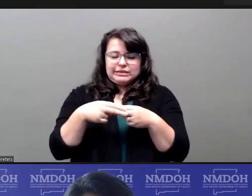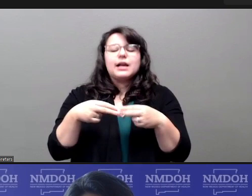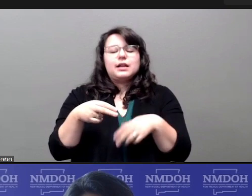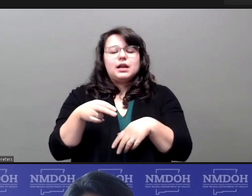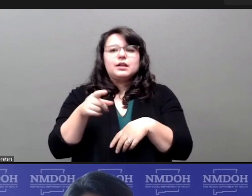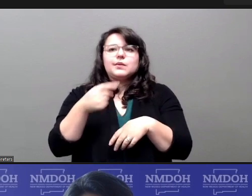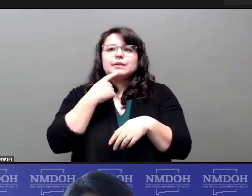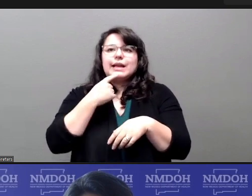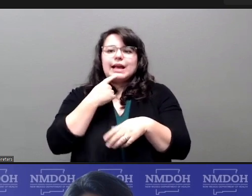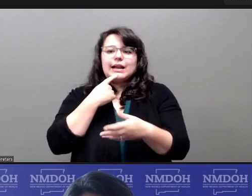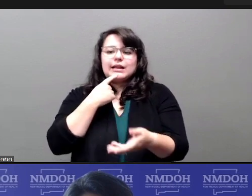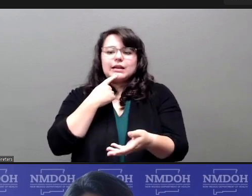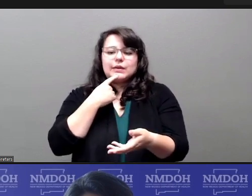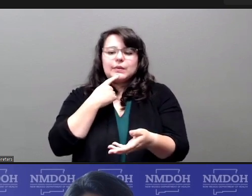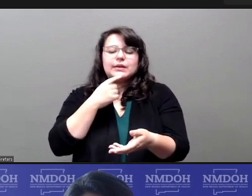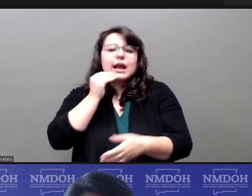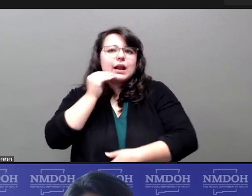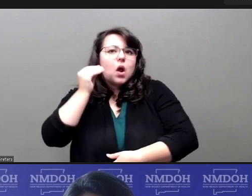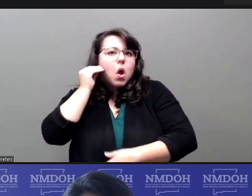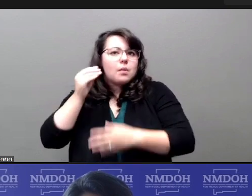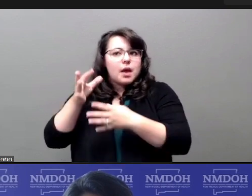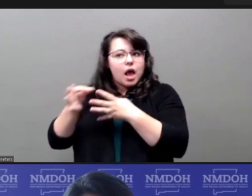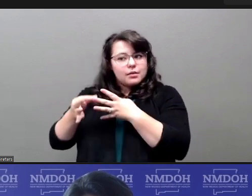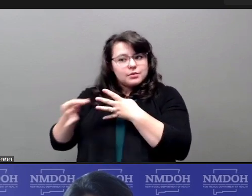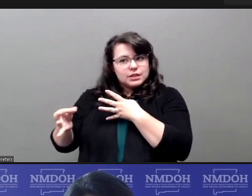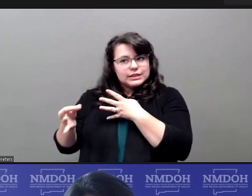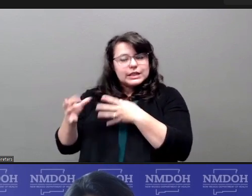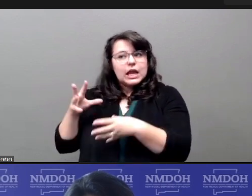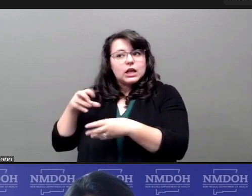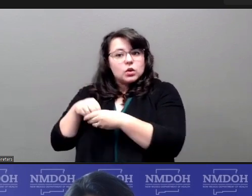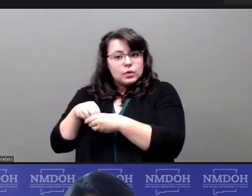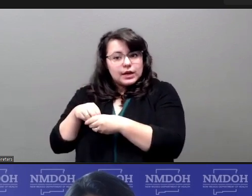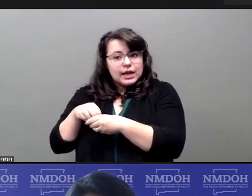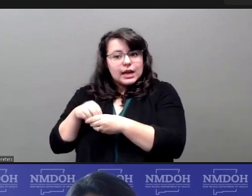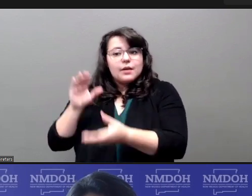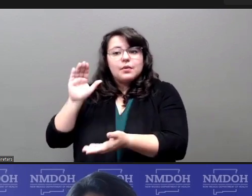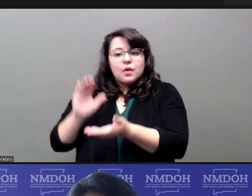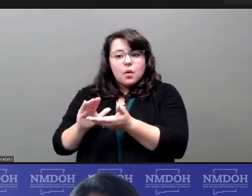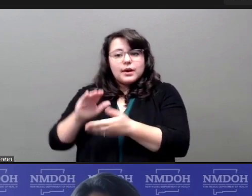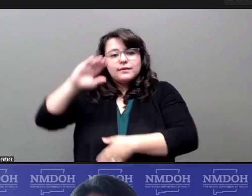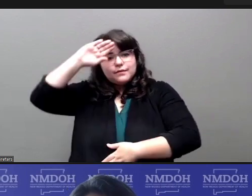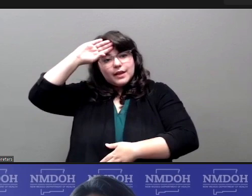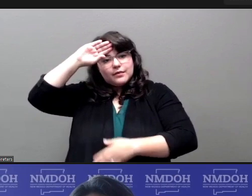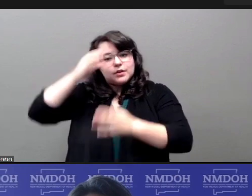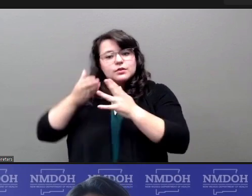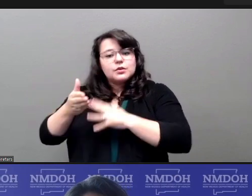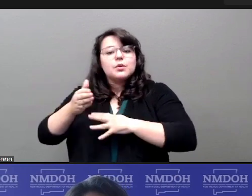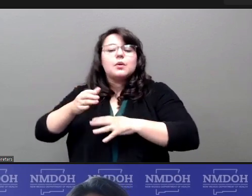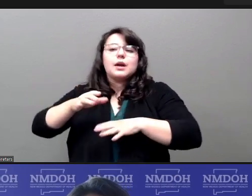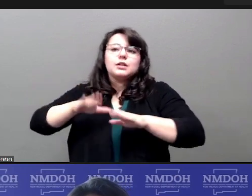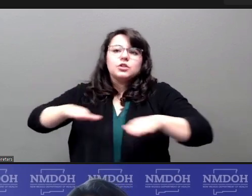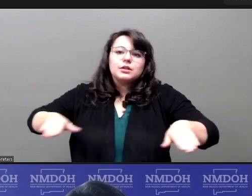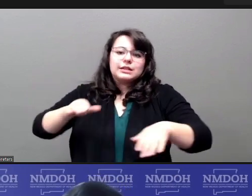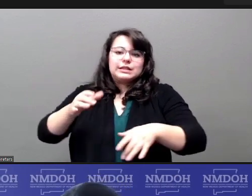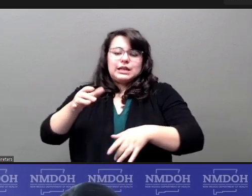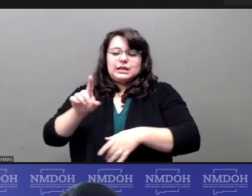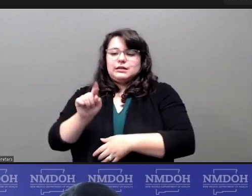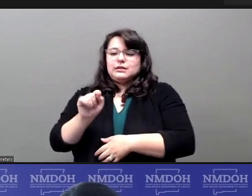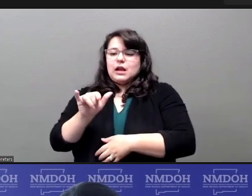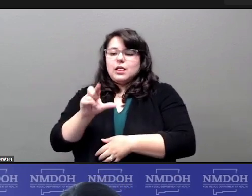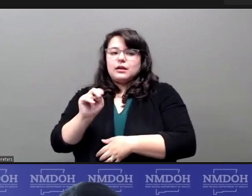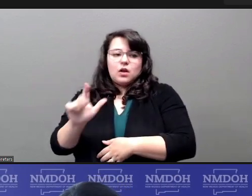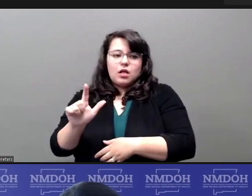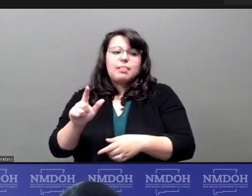was, at-home options included lowering fevers through children's Tylenol. There has been,